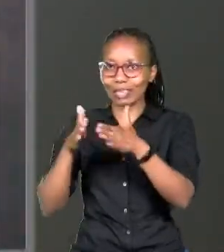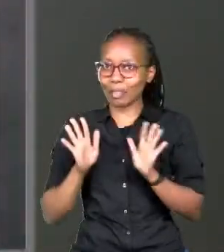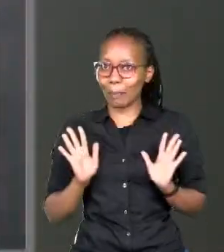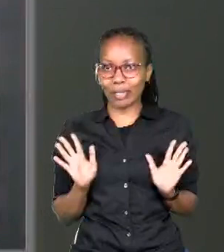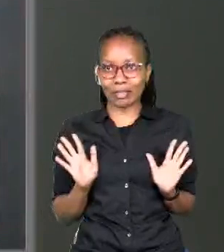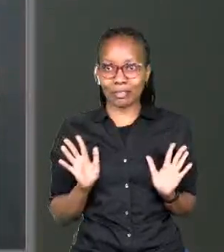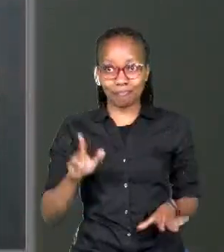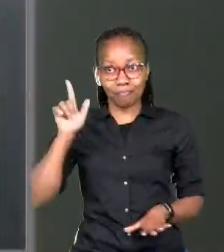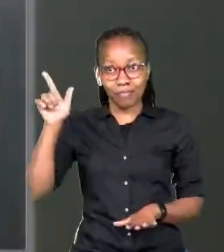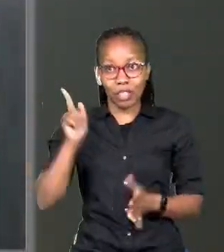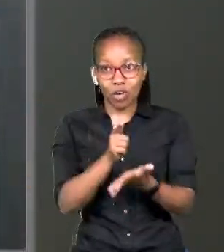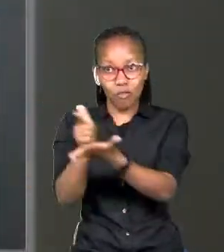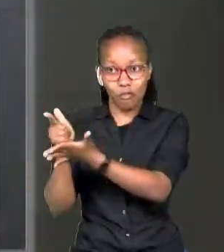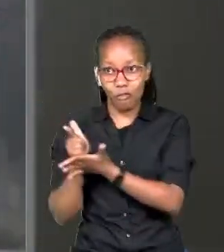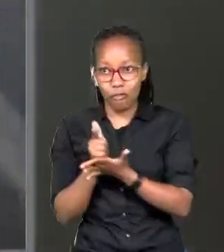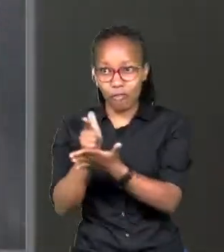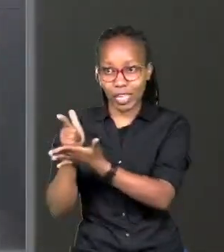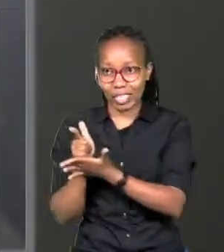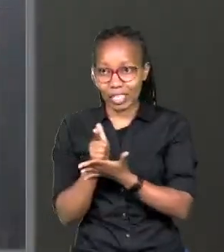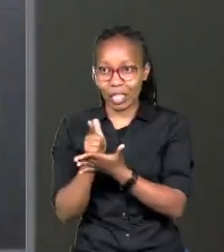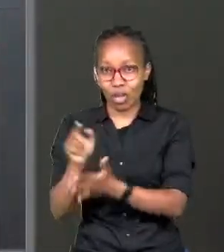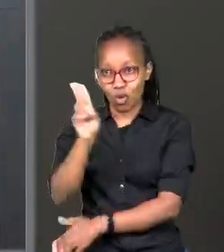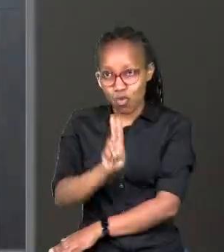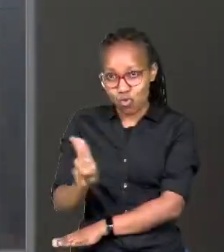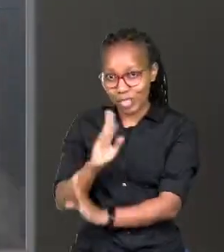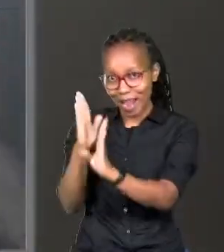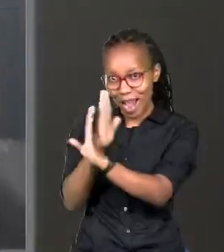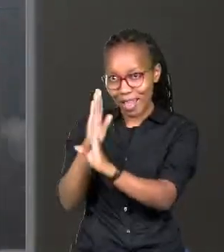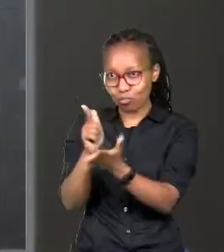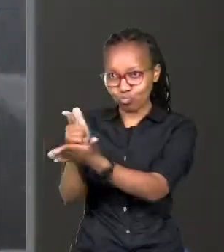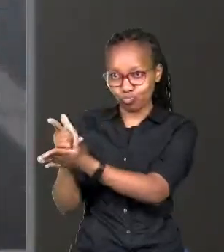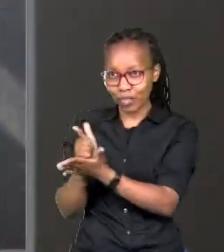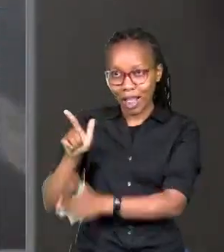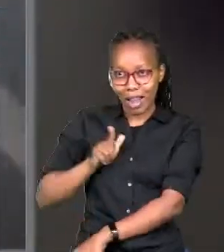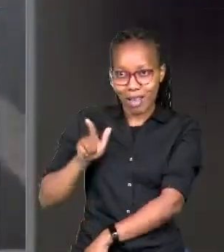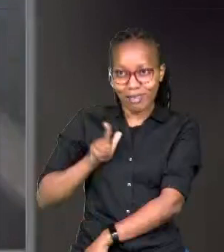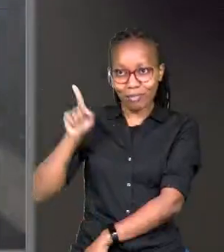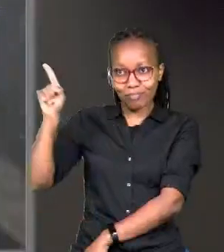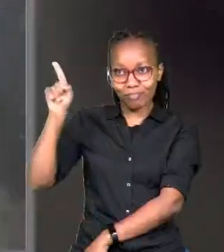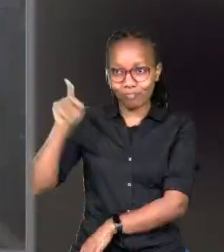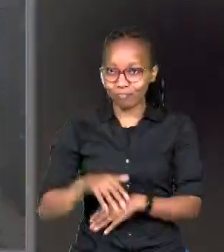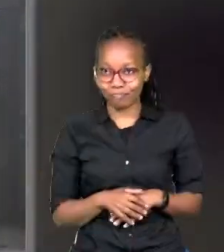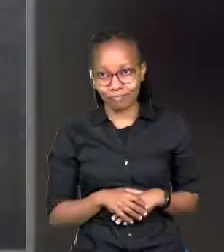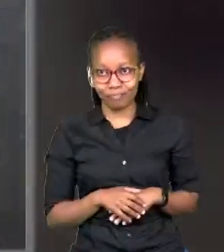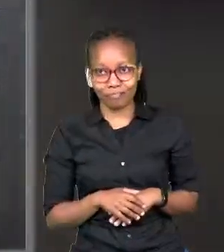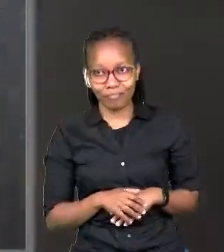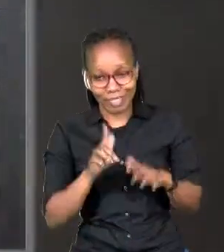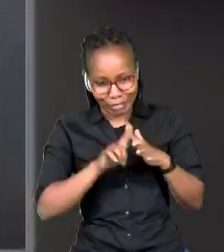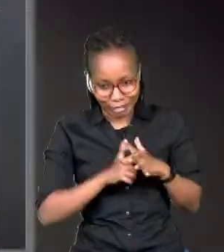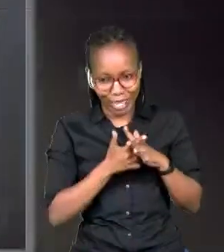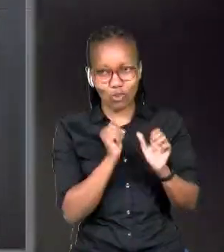And on this video that I recorded secretly using a hidden camera to these young ladies, the morning has come and they are fresh for